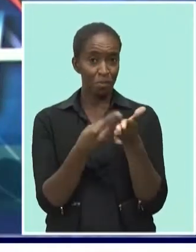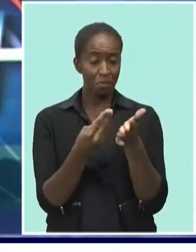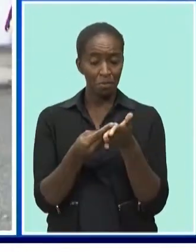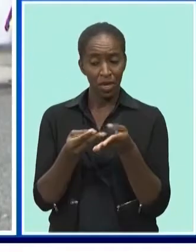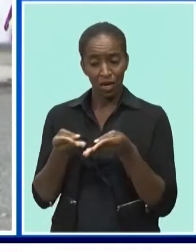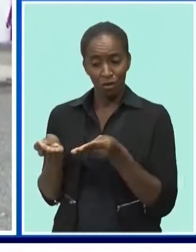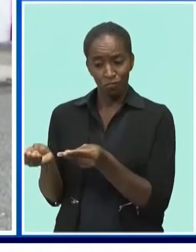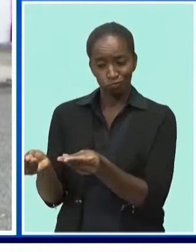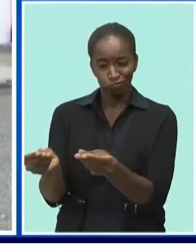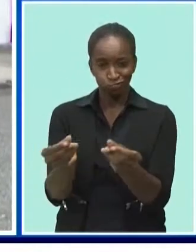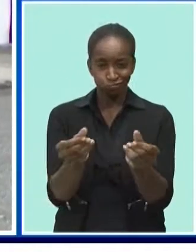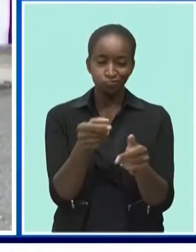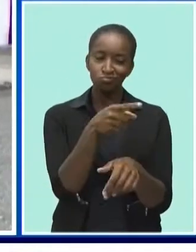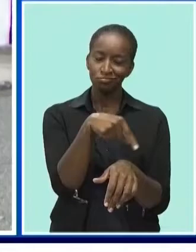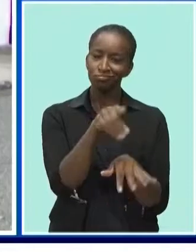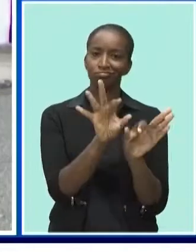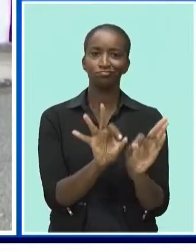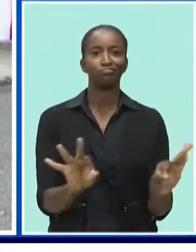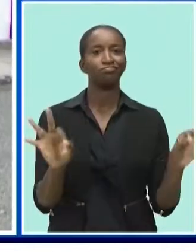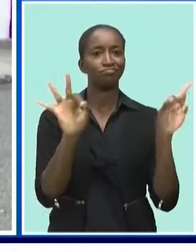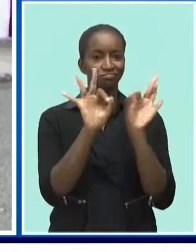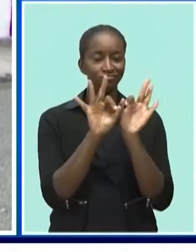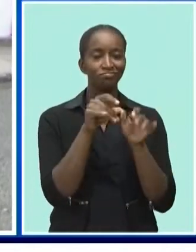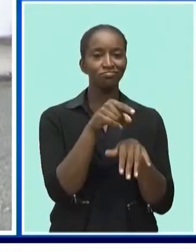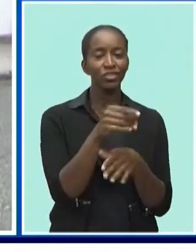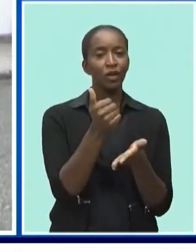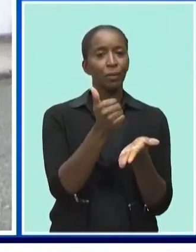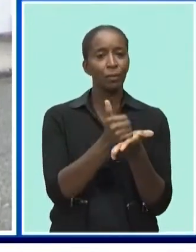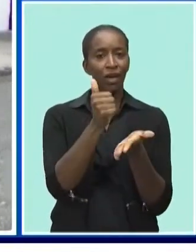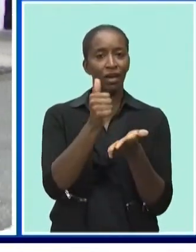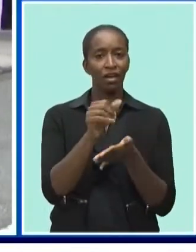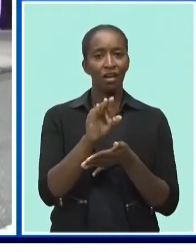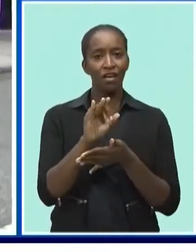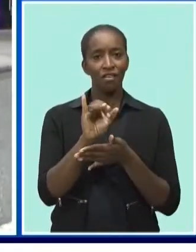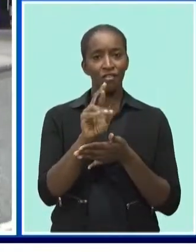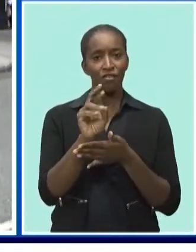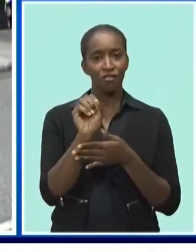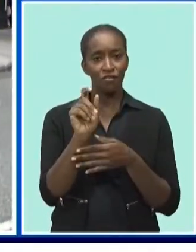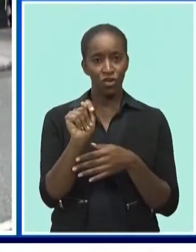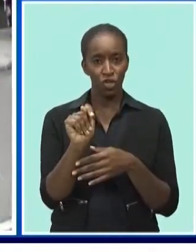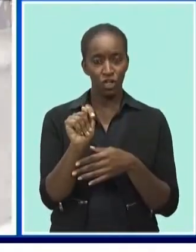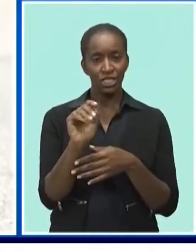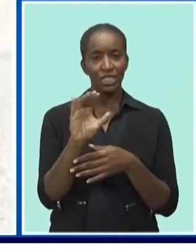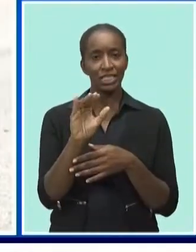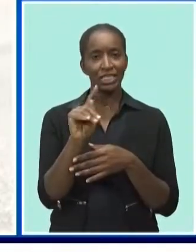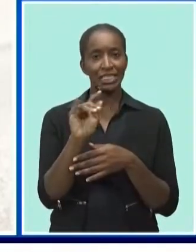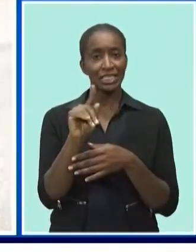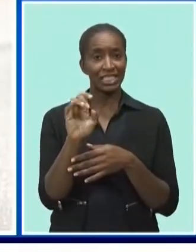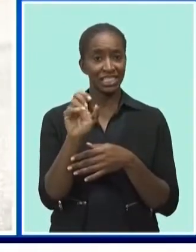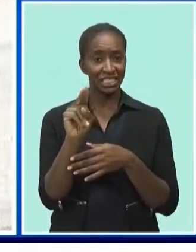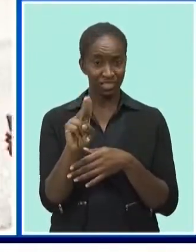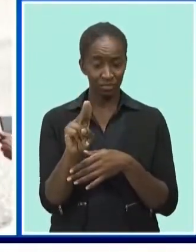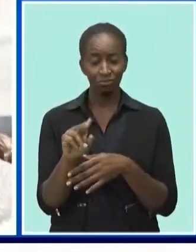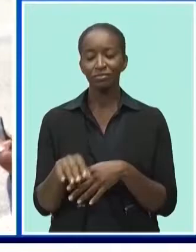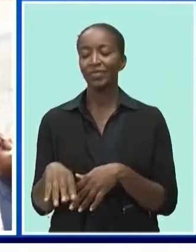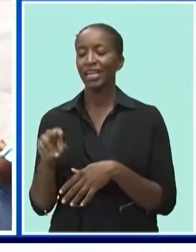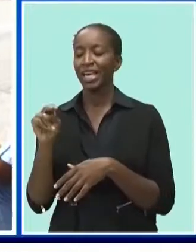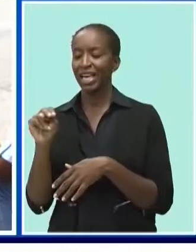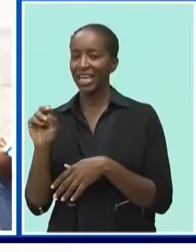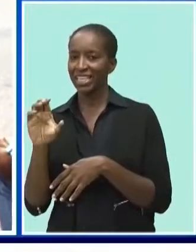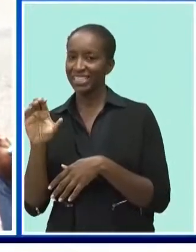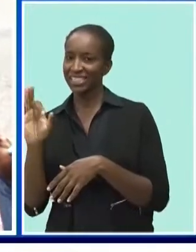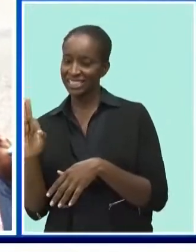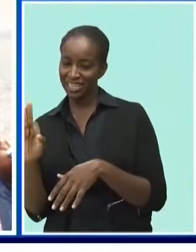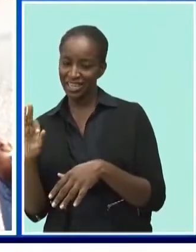Citizens Bank is the title sponsor of the crop over launch and ceremonial delivery of the last canes. The NCF teamed up with them this morning to give a